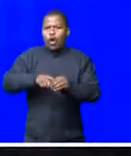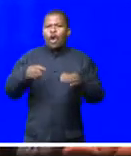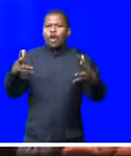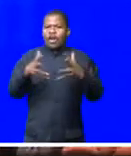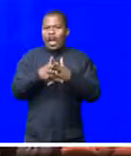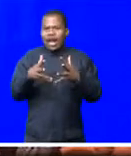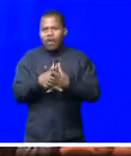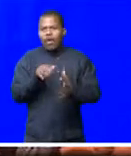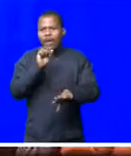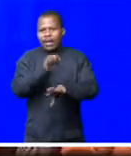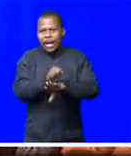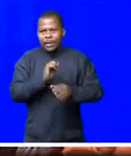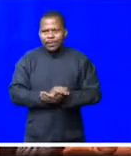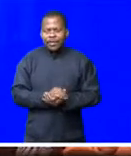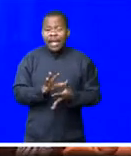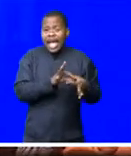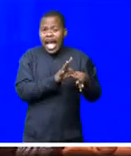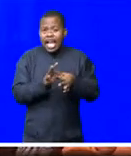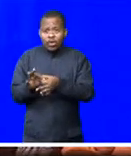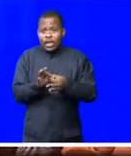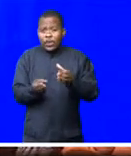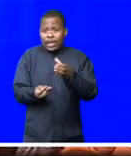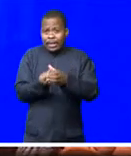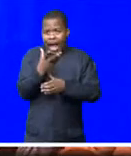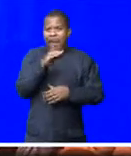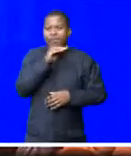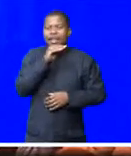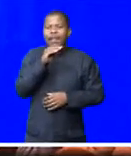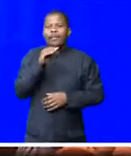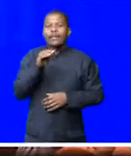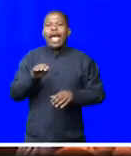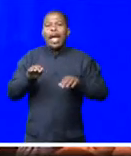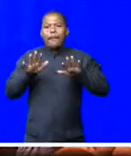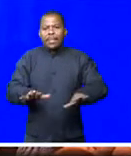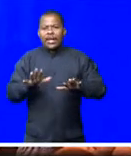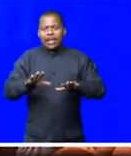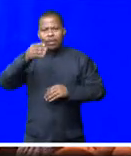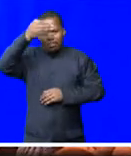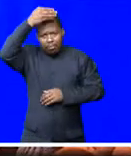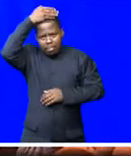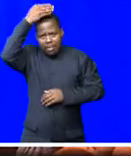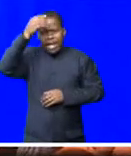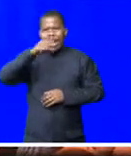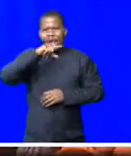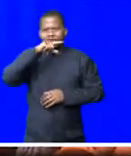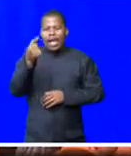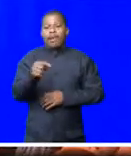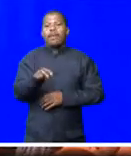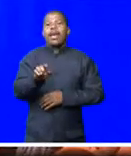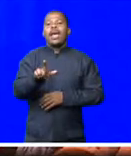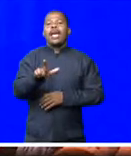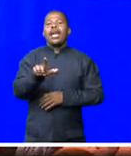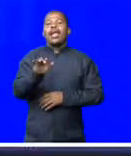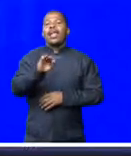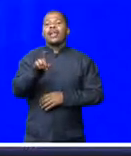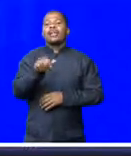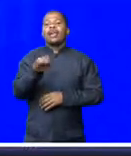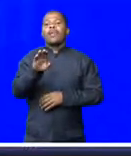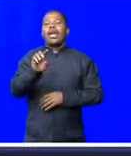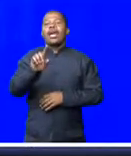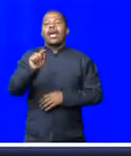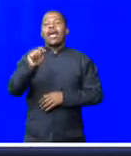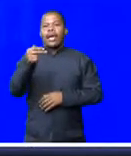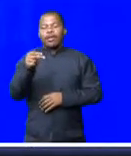kamelele umsunguli walenhlangano lekuyindlovukazi yemangisi indlovukazi Elizabeth wesibili umfana nenkosi